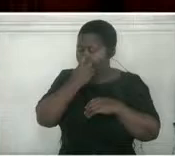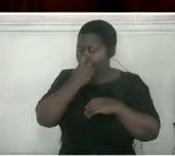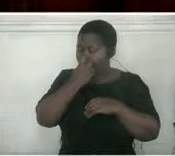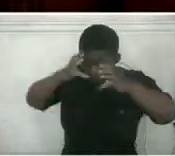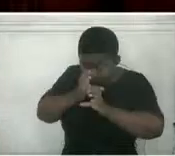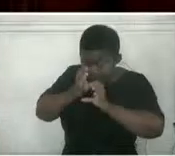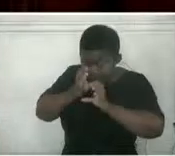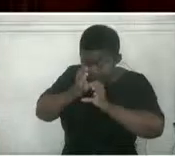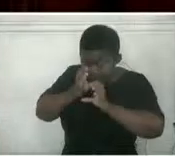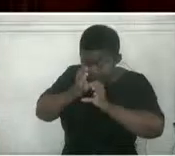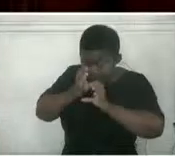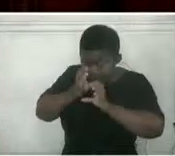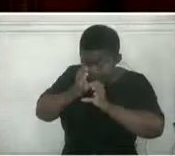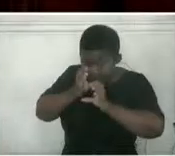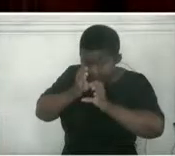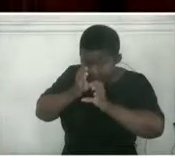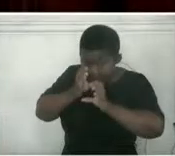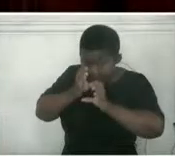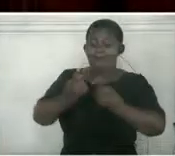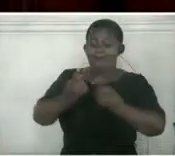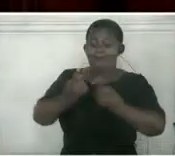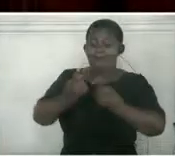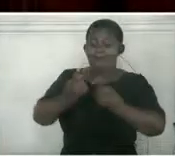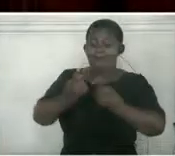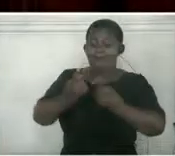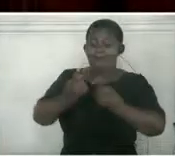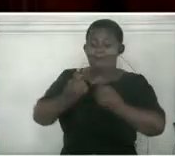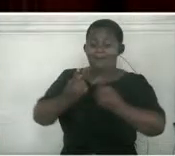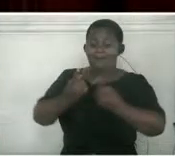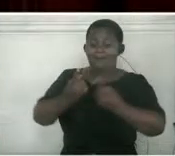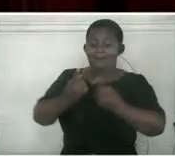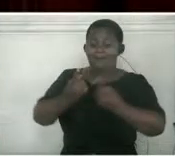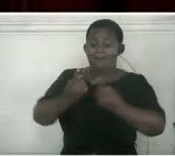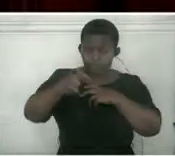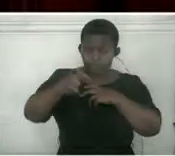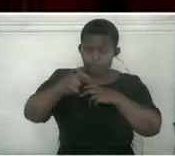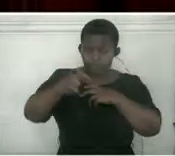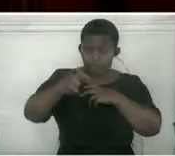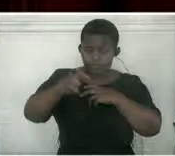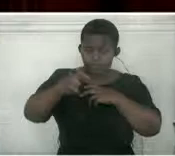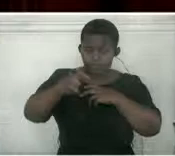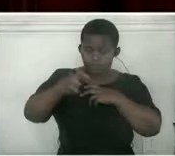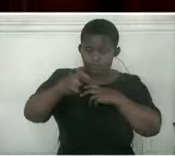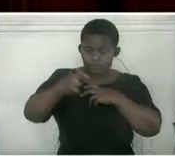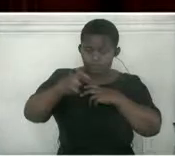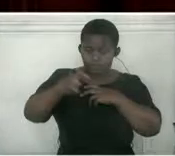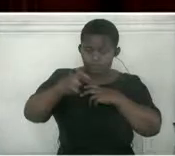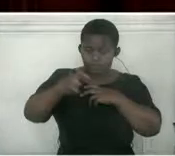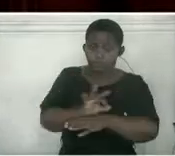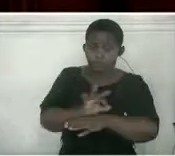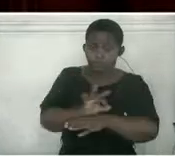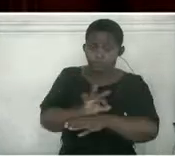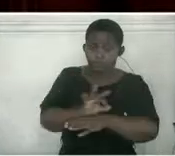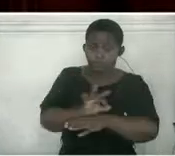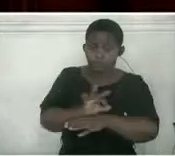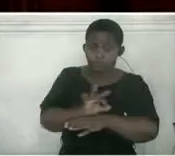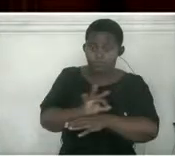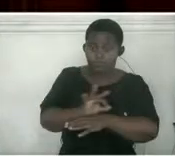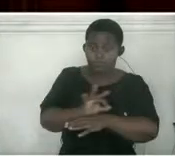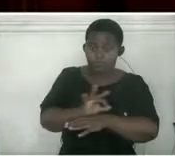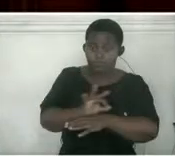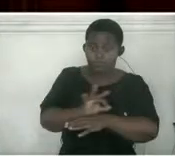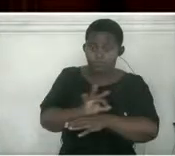on implementing our tourism recovery plan, which we put together with our industry